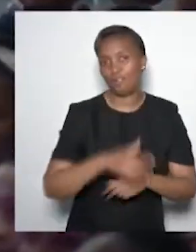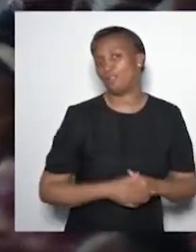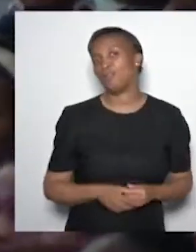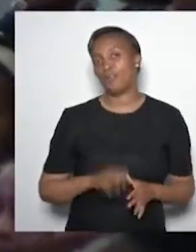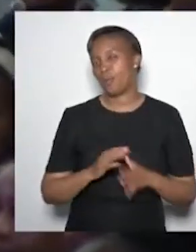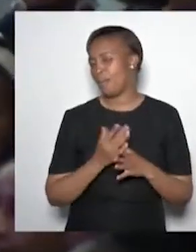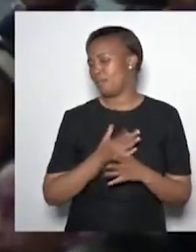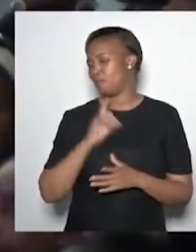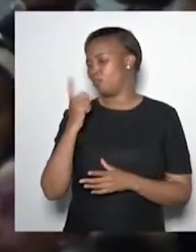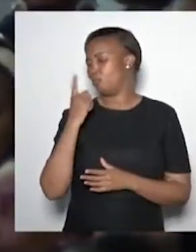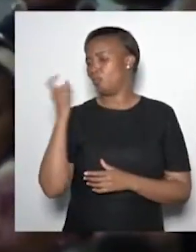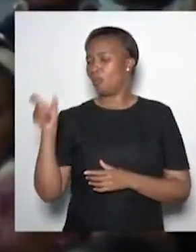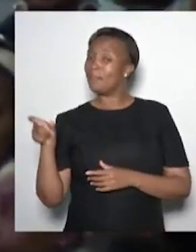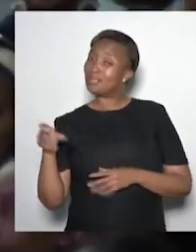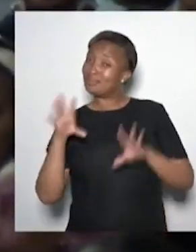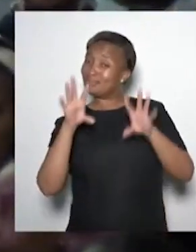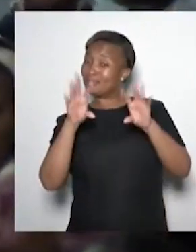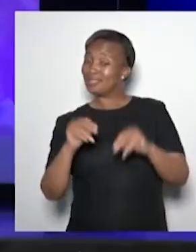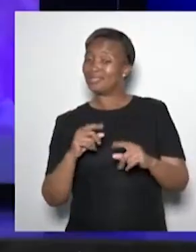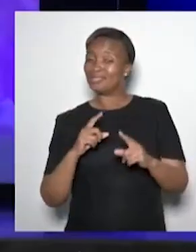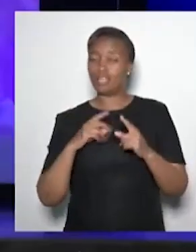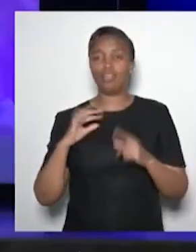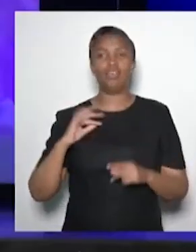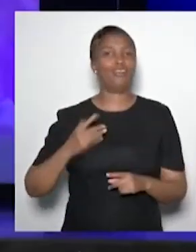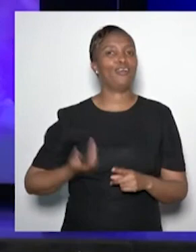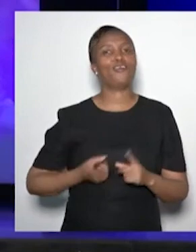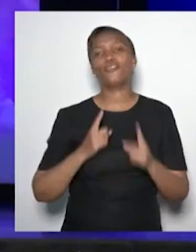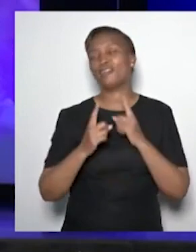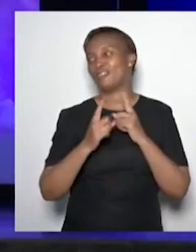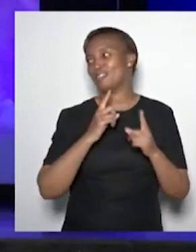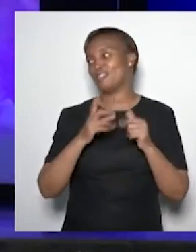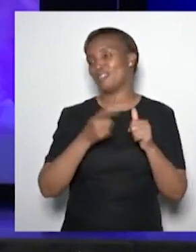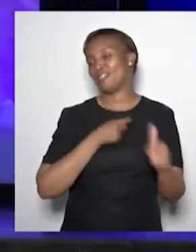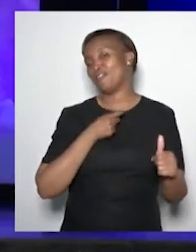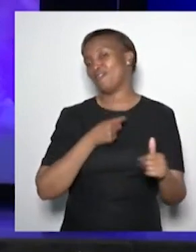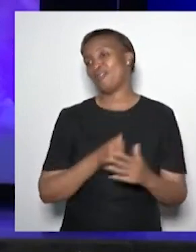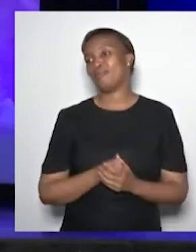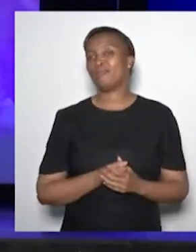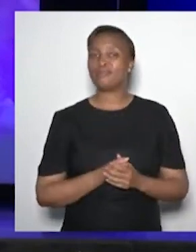because no one will ever stop women from talking.